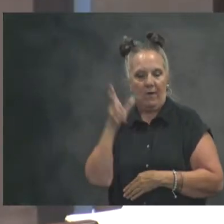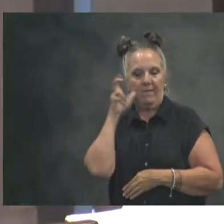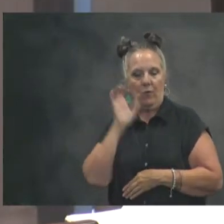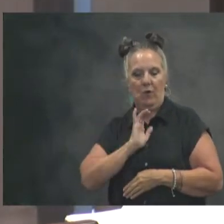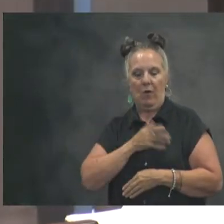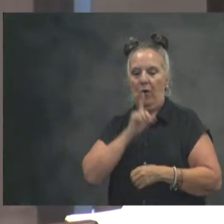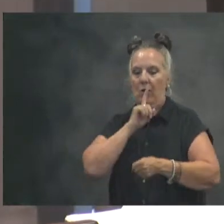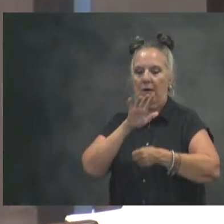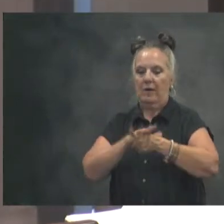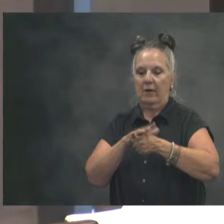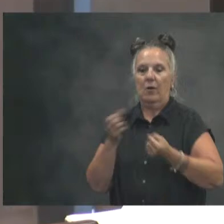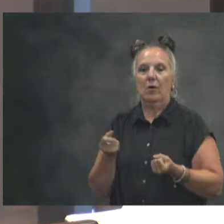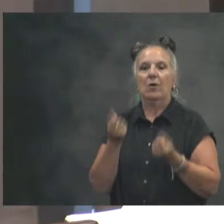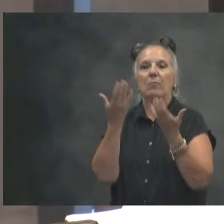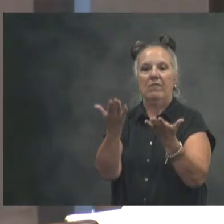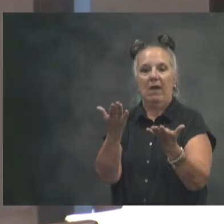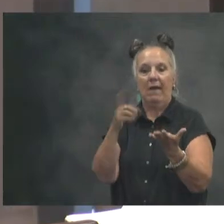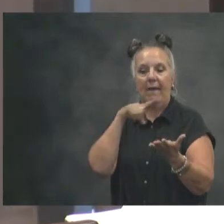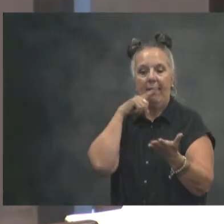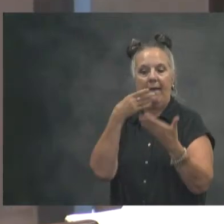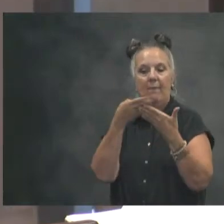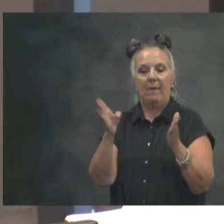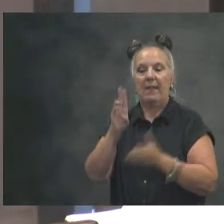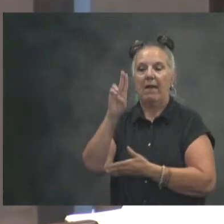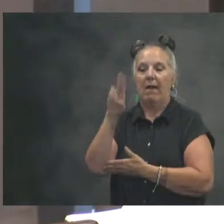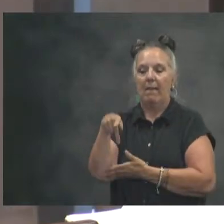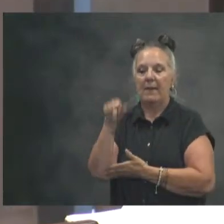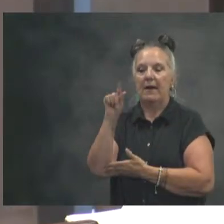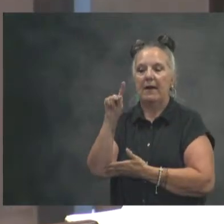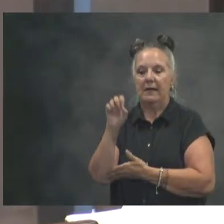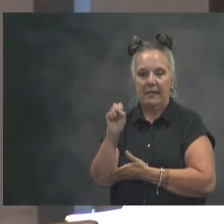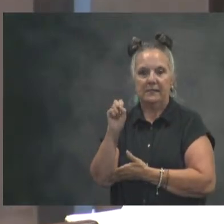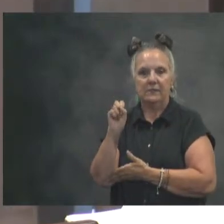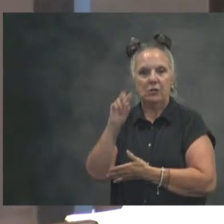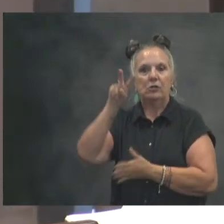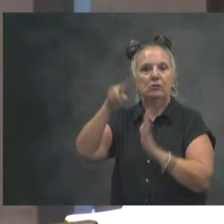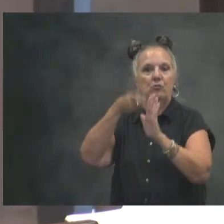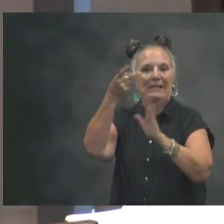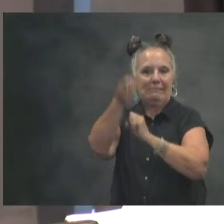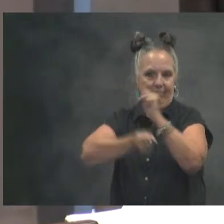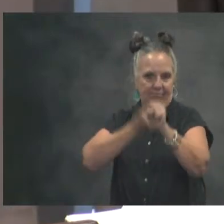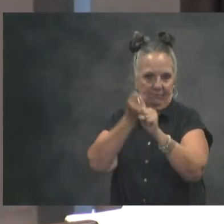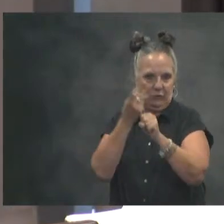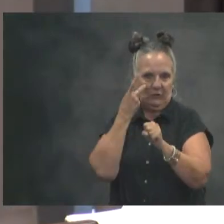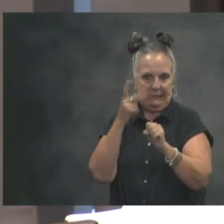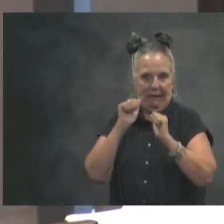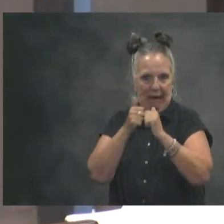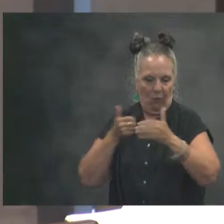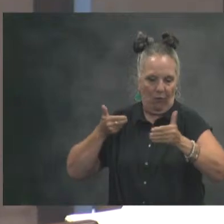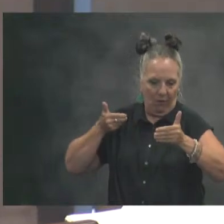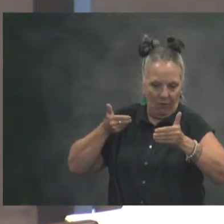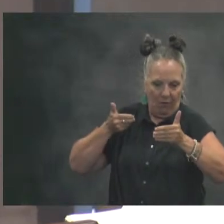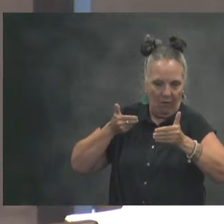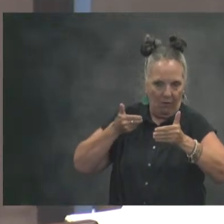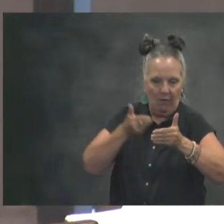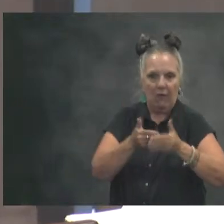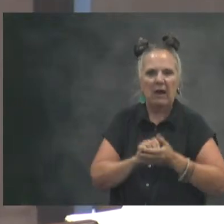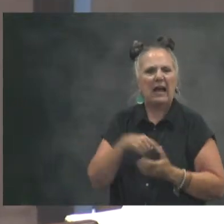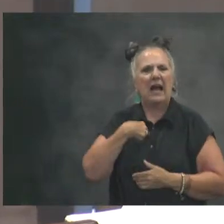be to provide public updates at least twice a year. Can I ask a